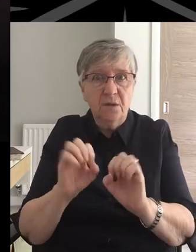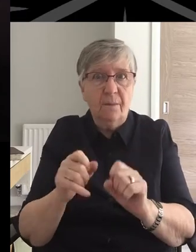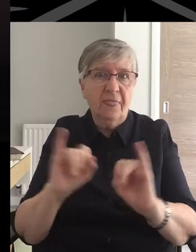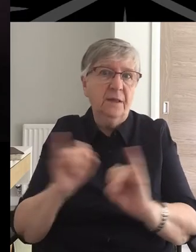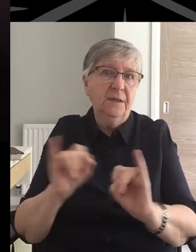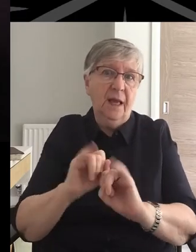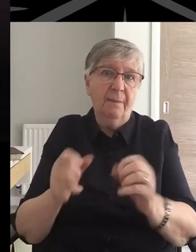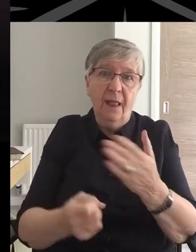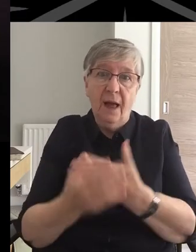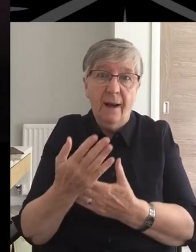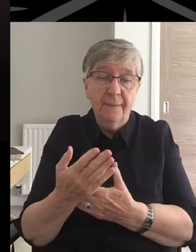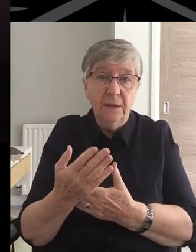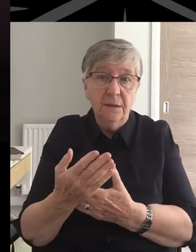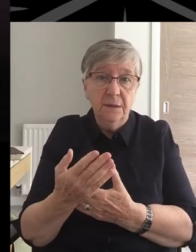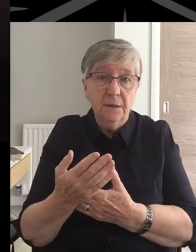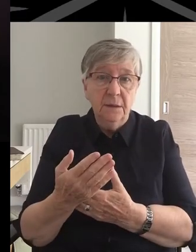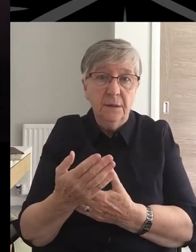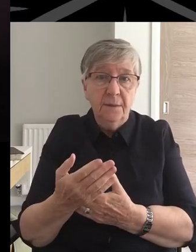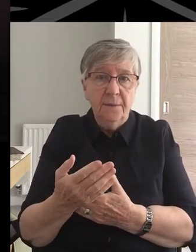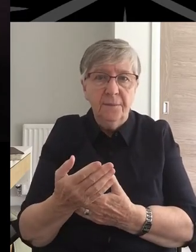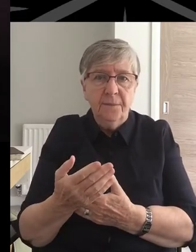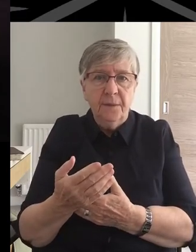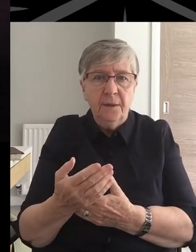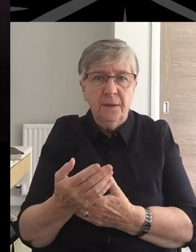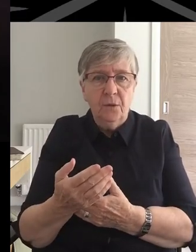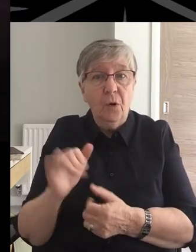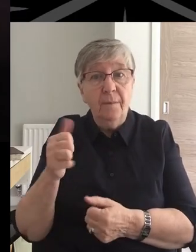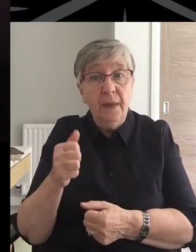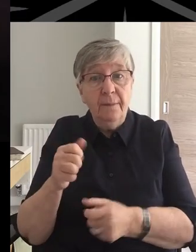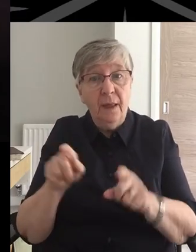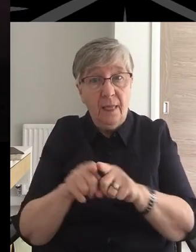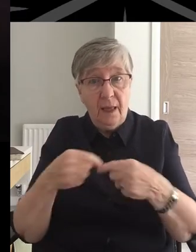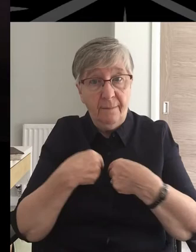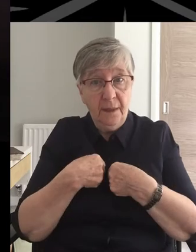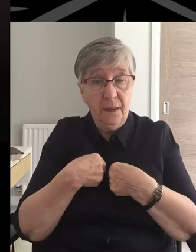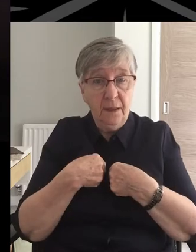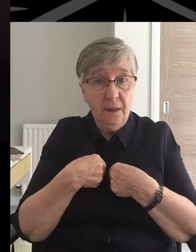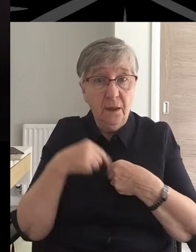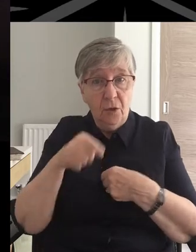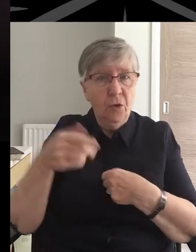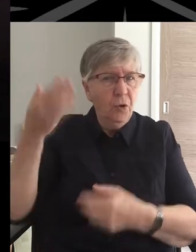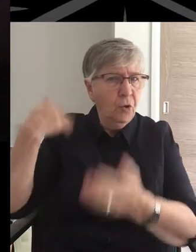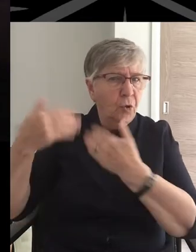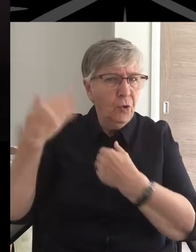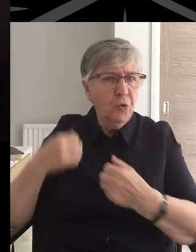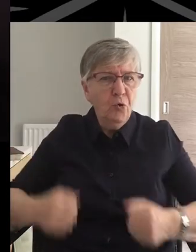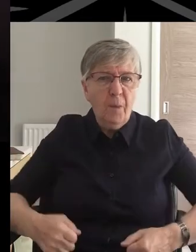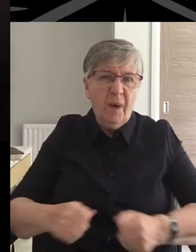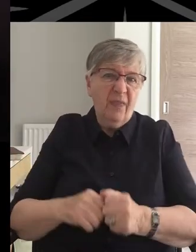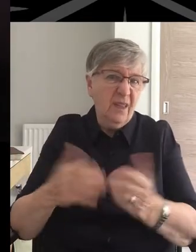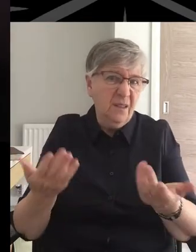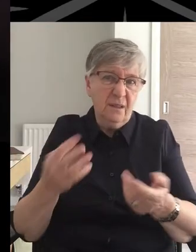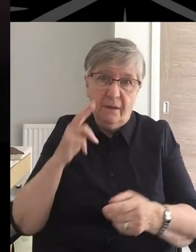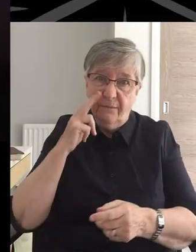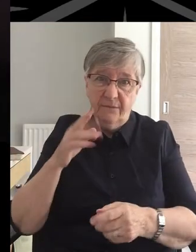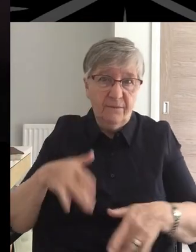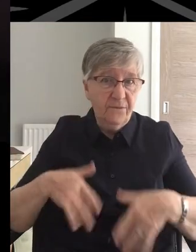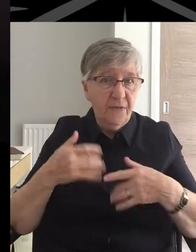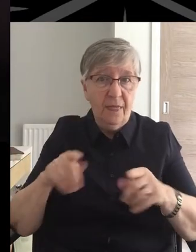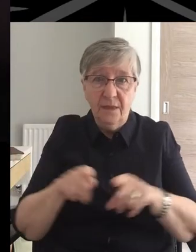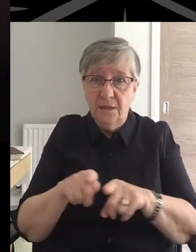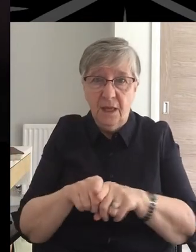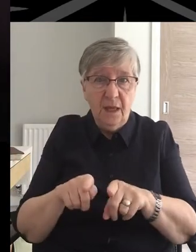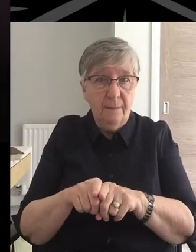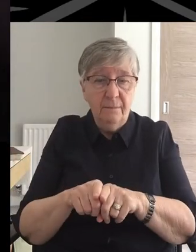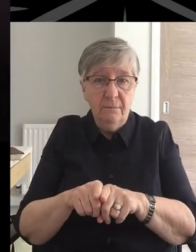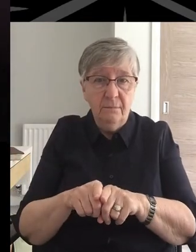disastrous happened, or whatever. Or maybe, like me, your past birthdays just kind of tend to merge into one. You know,